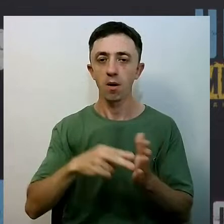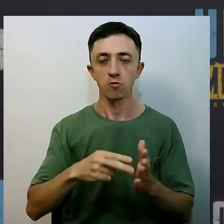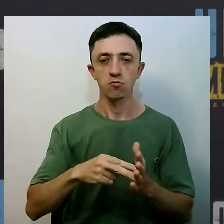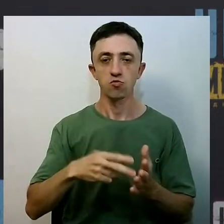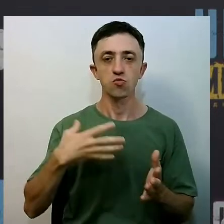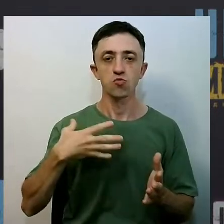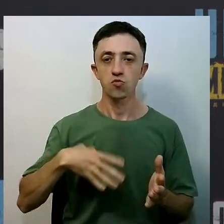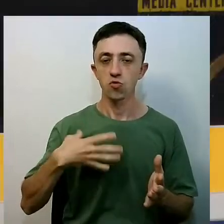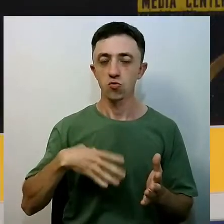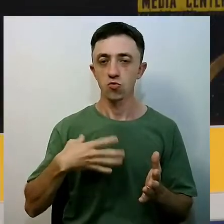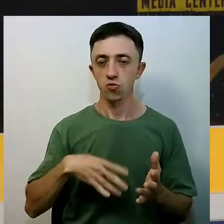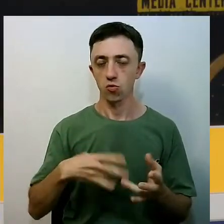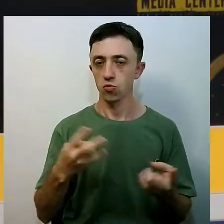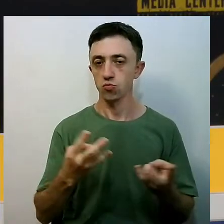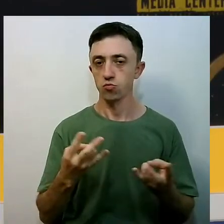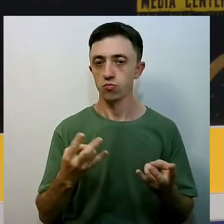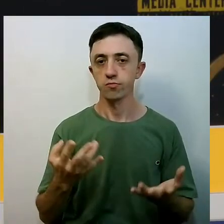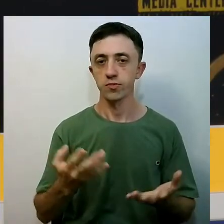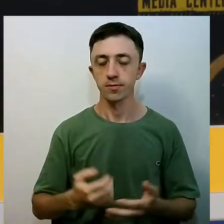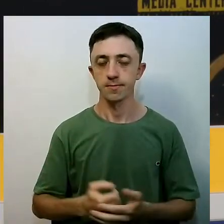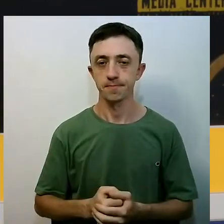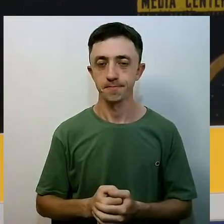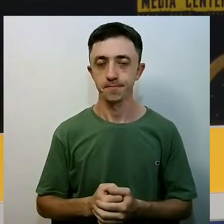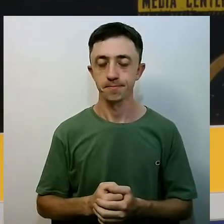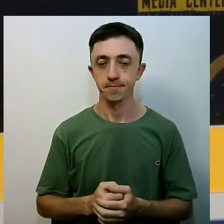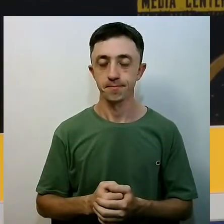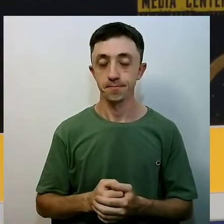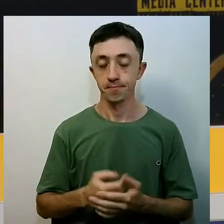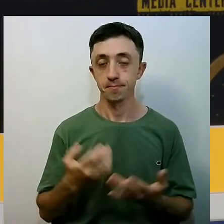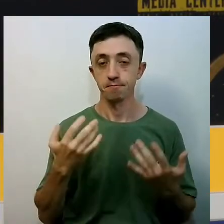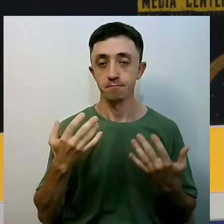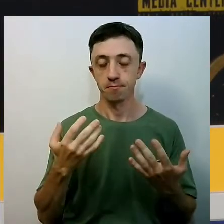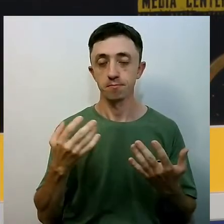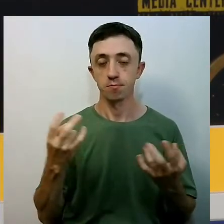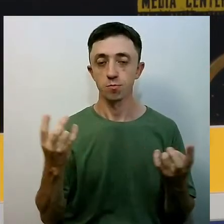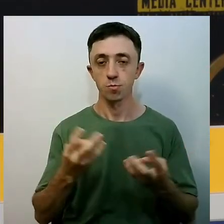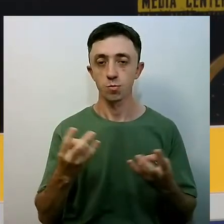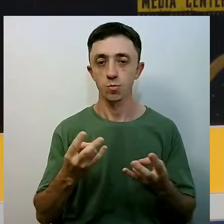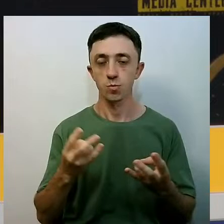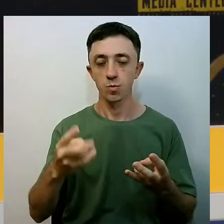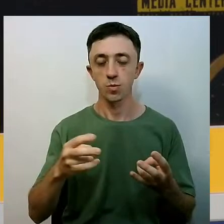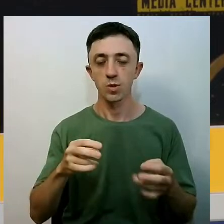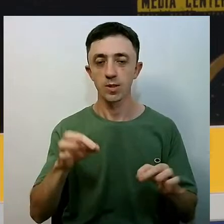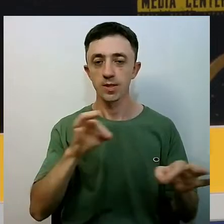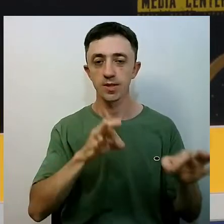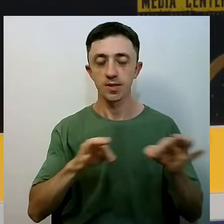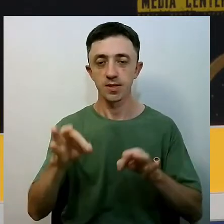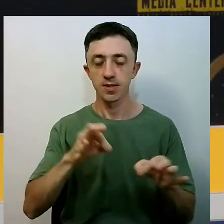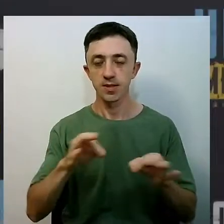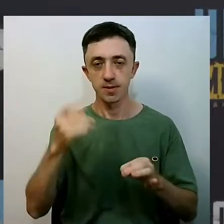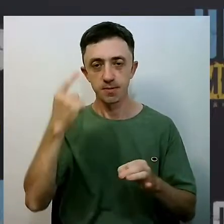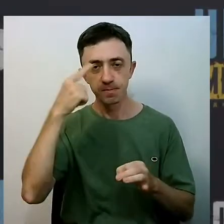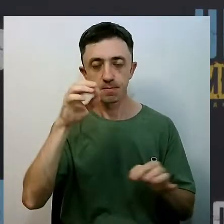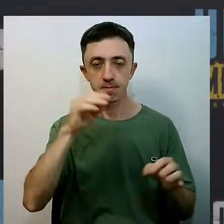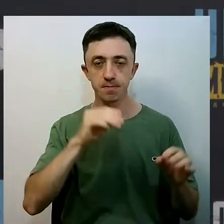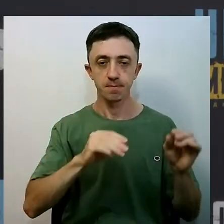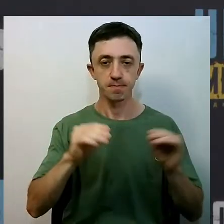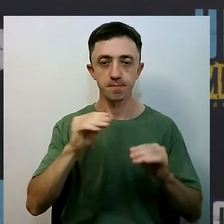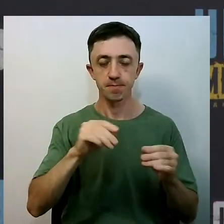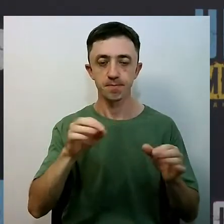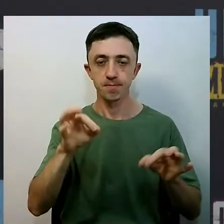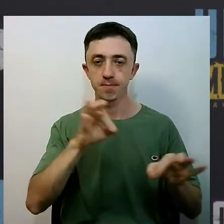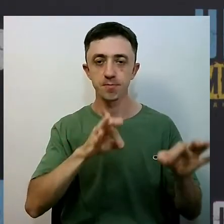the developments of territories. Why do we need this special plan? What